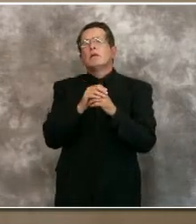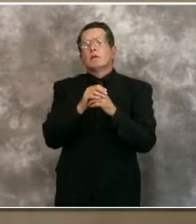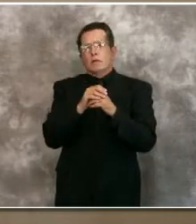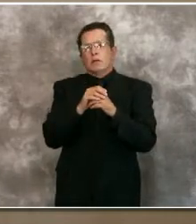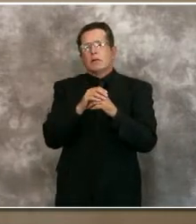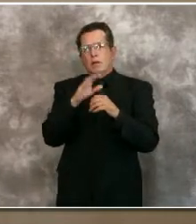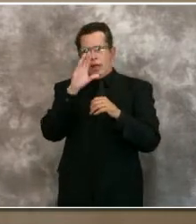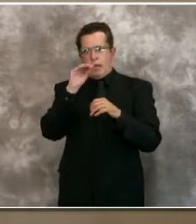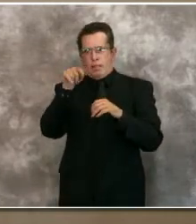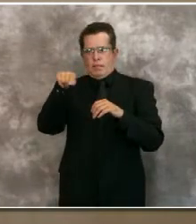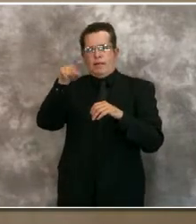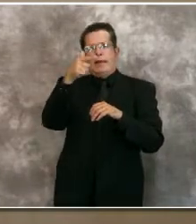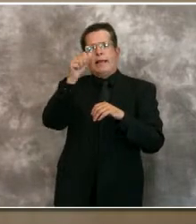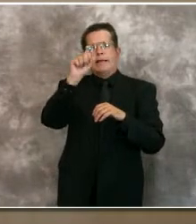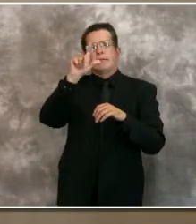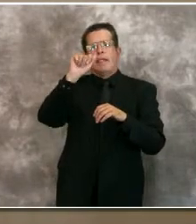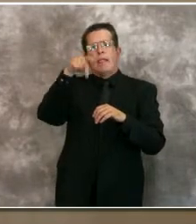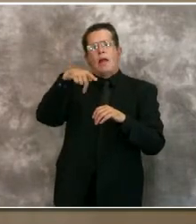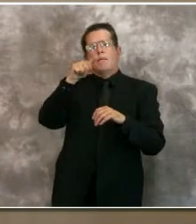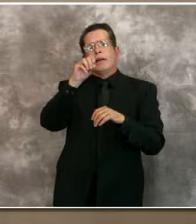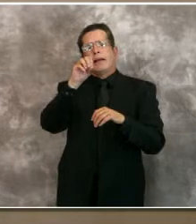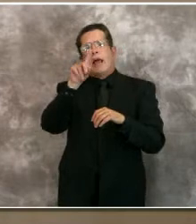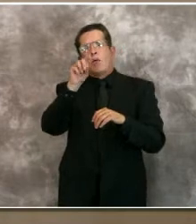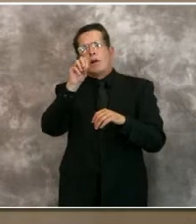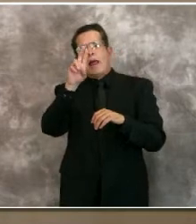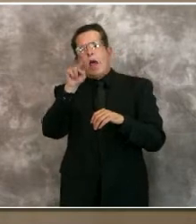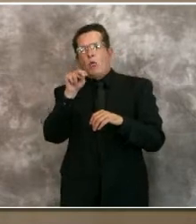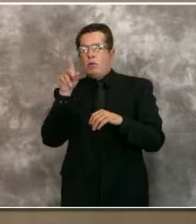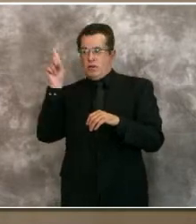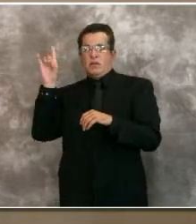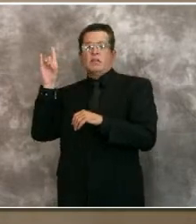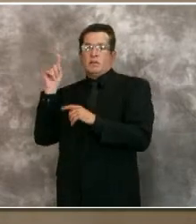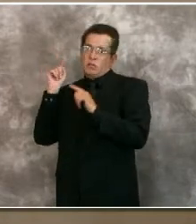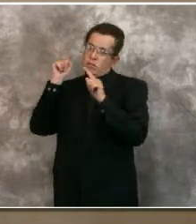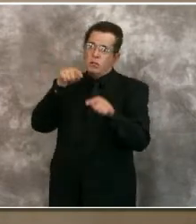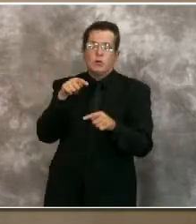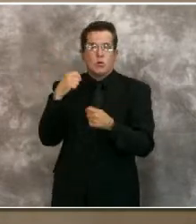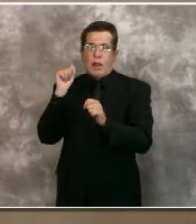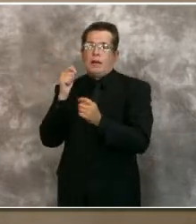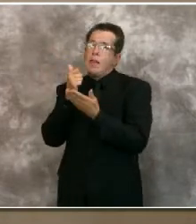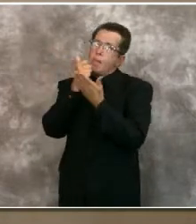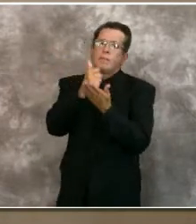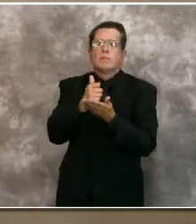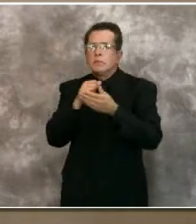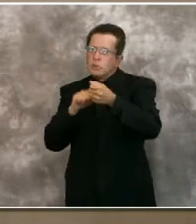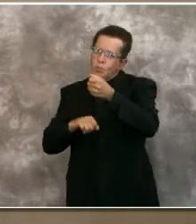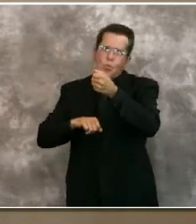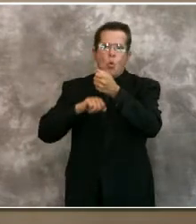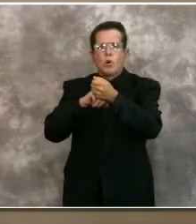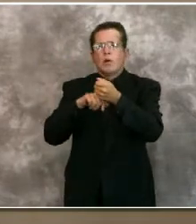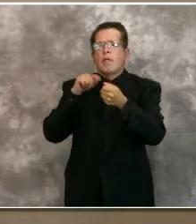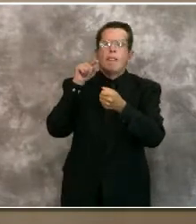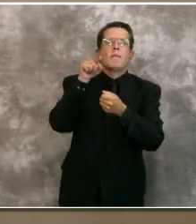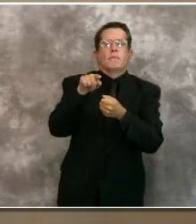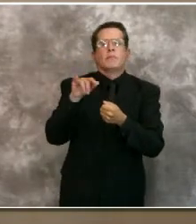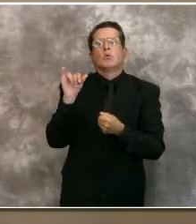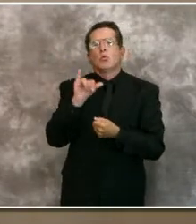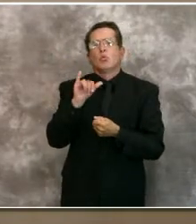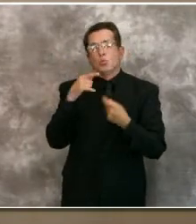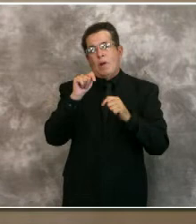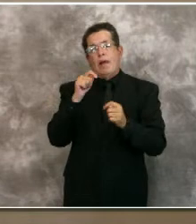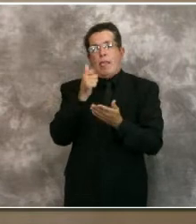and the associations for the gas lamp, and to try to solicit their support in helping us